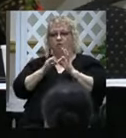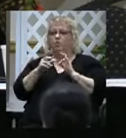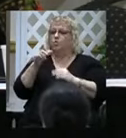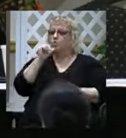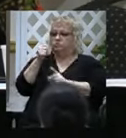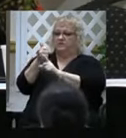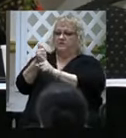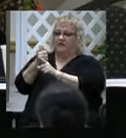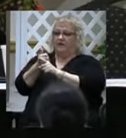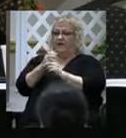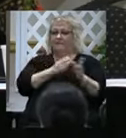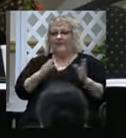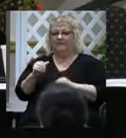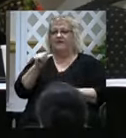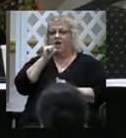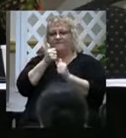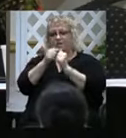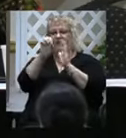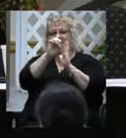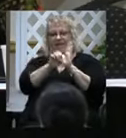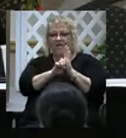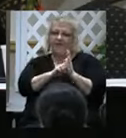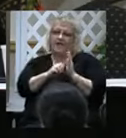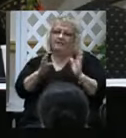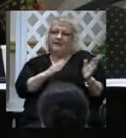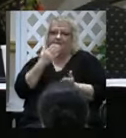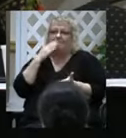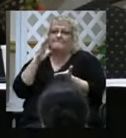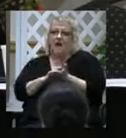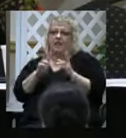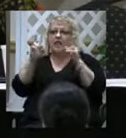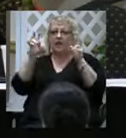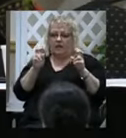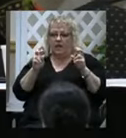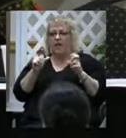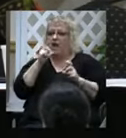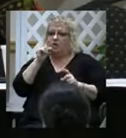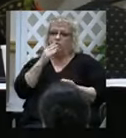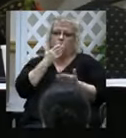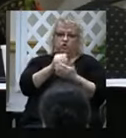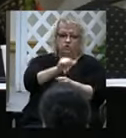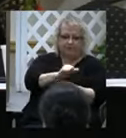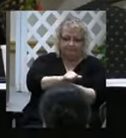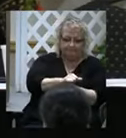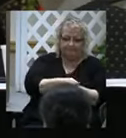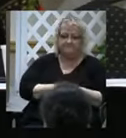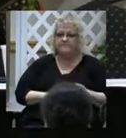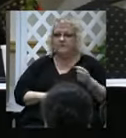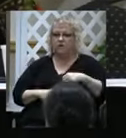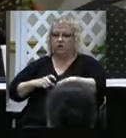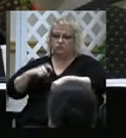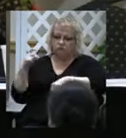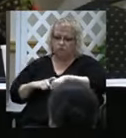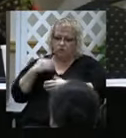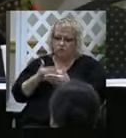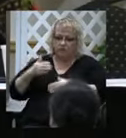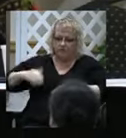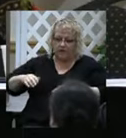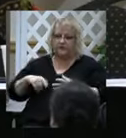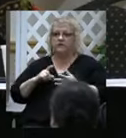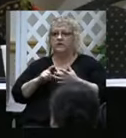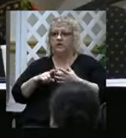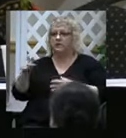are behaving unethically, or I call it behaving badly, not doing a good job, tardy, asserting